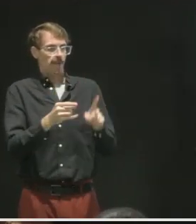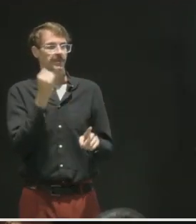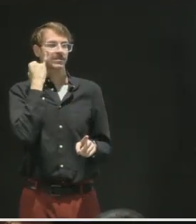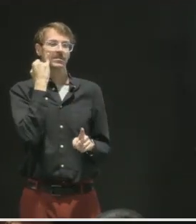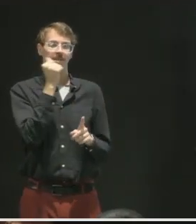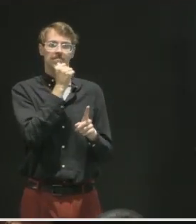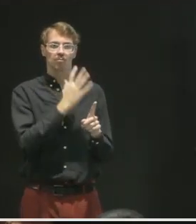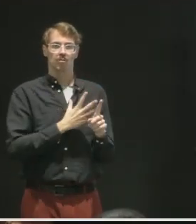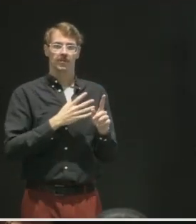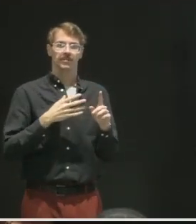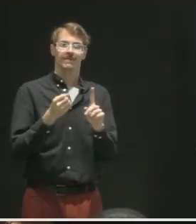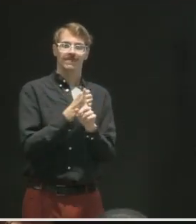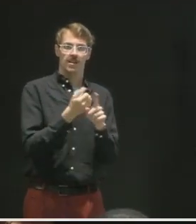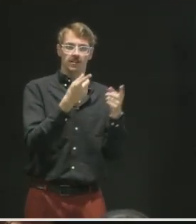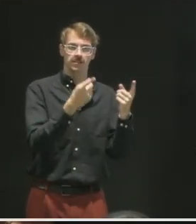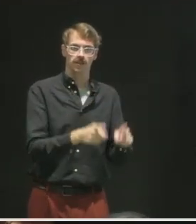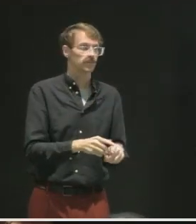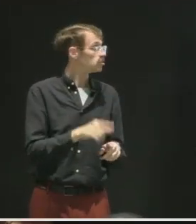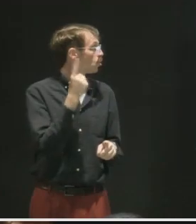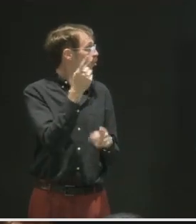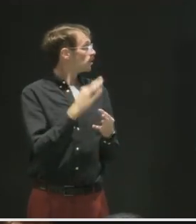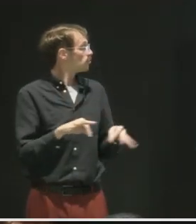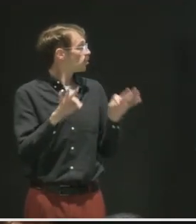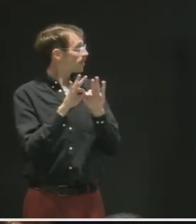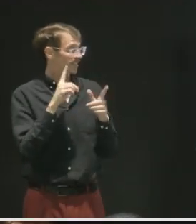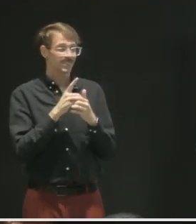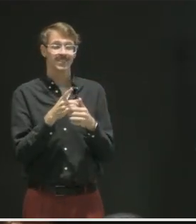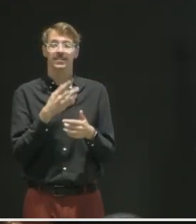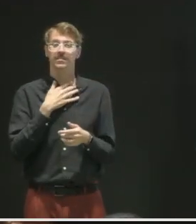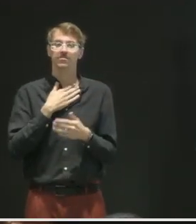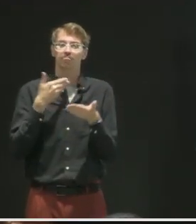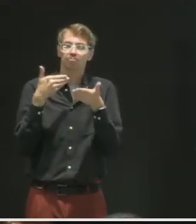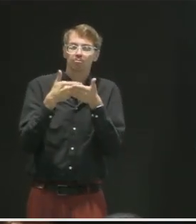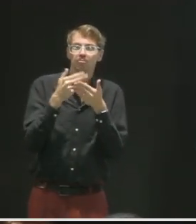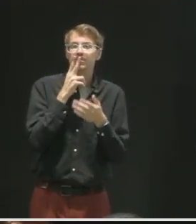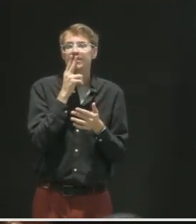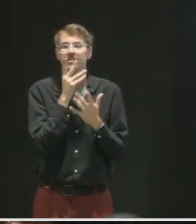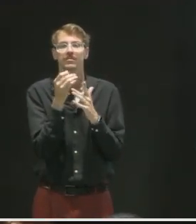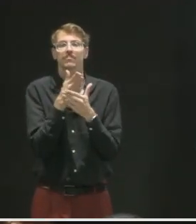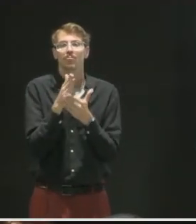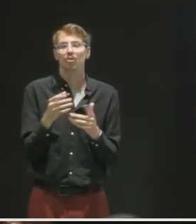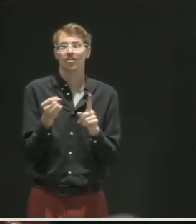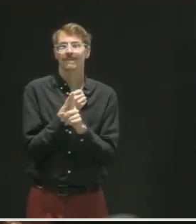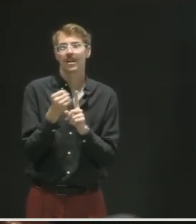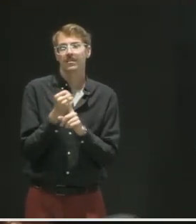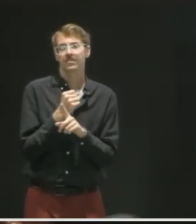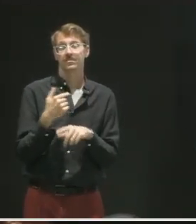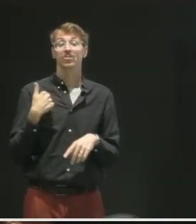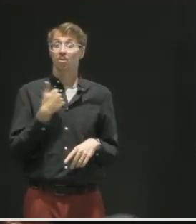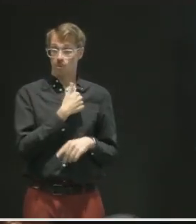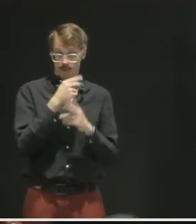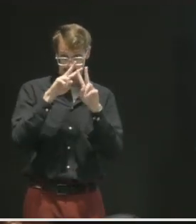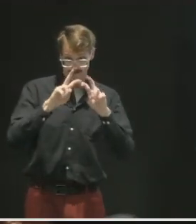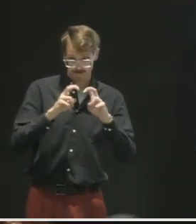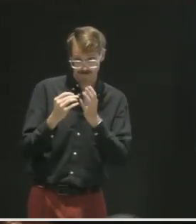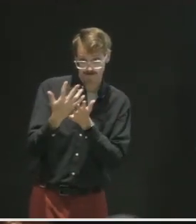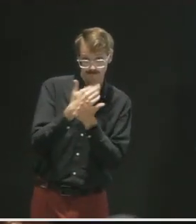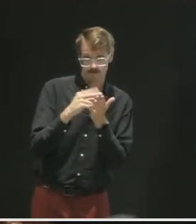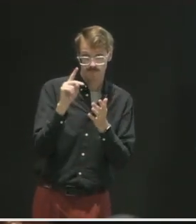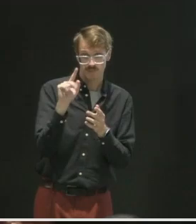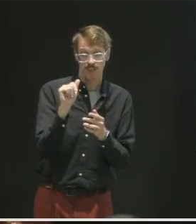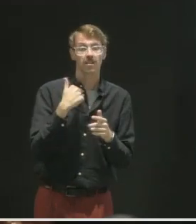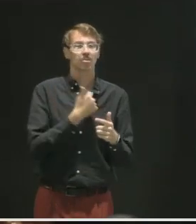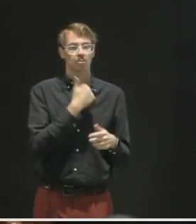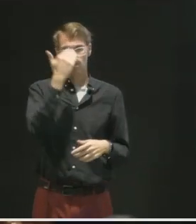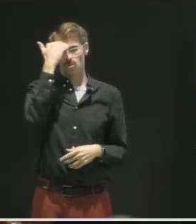forms experienced in the Caribbean is intimate partner violence. For the countries that have prevalence data, we know that any woman that's been in a